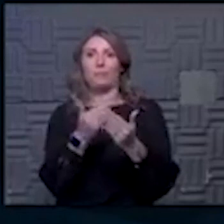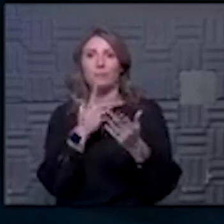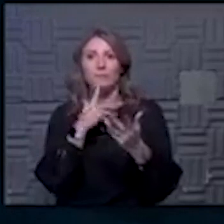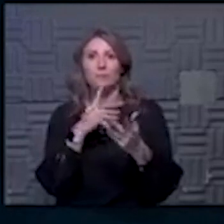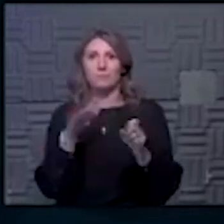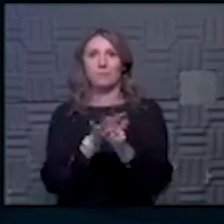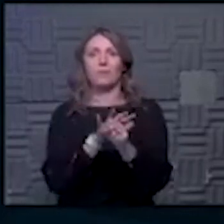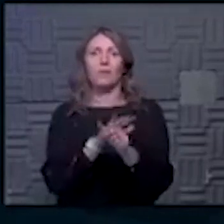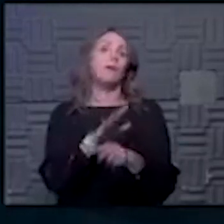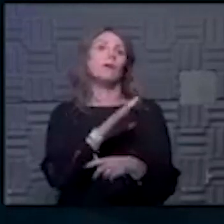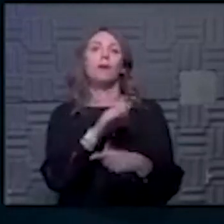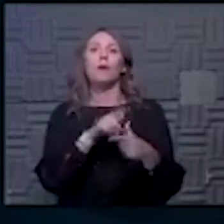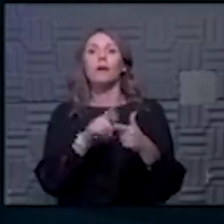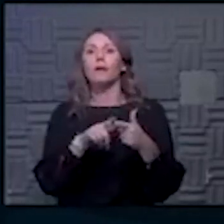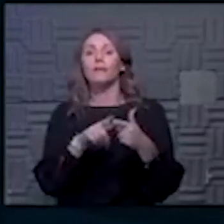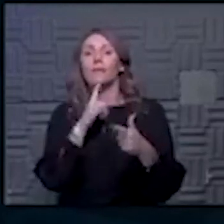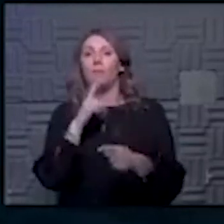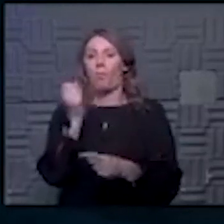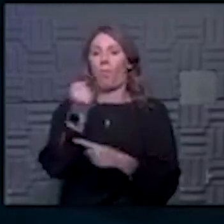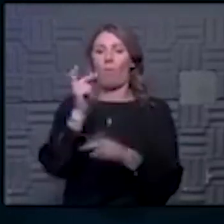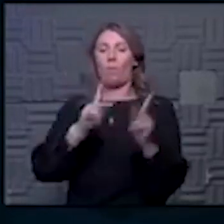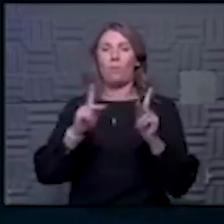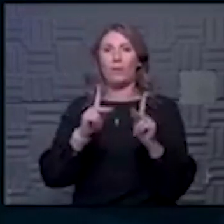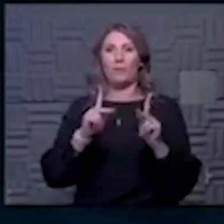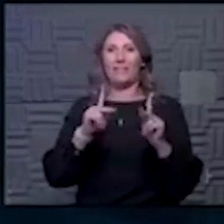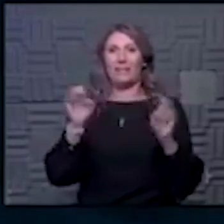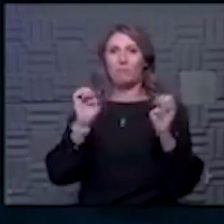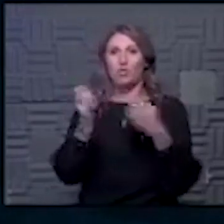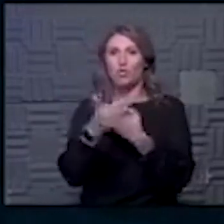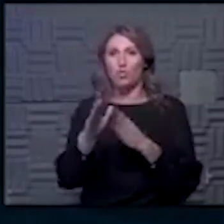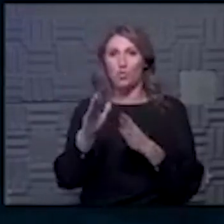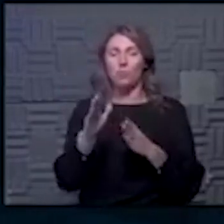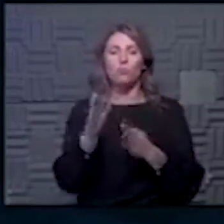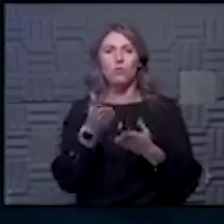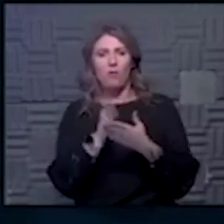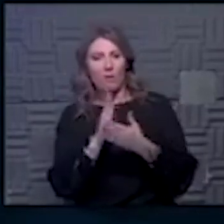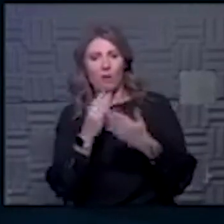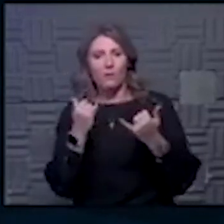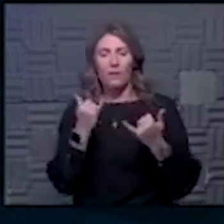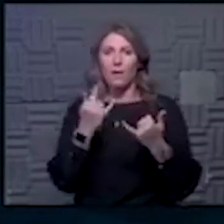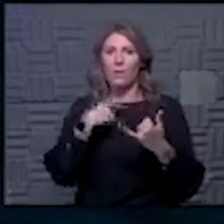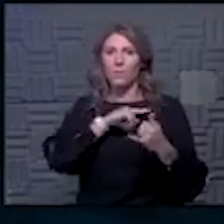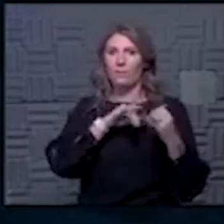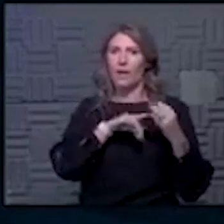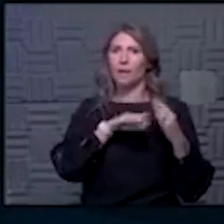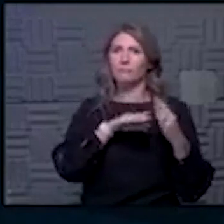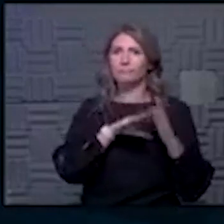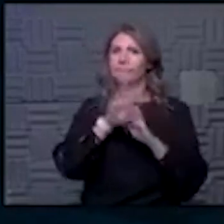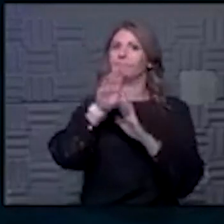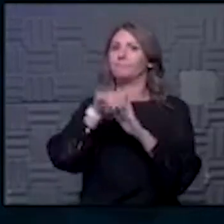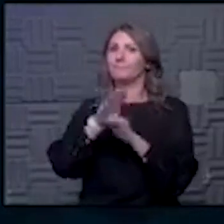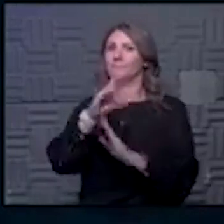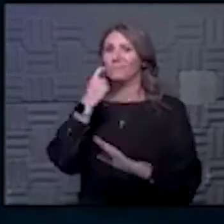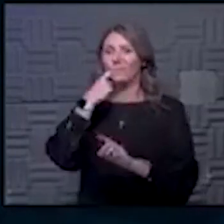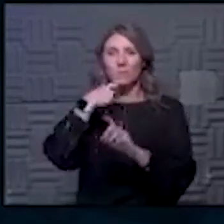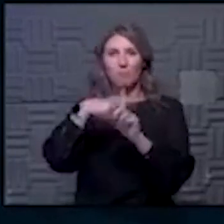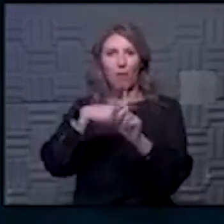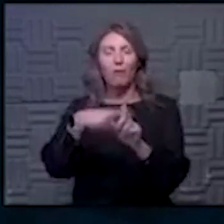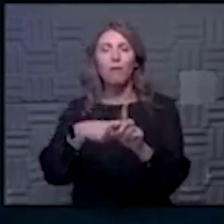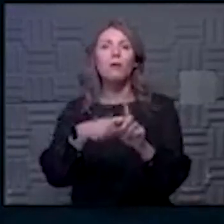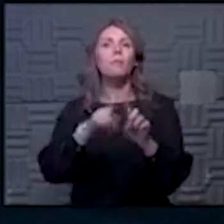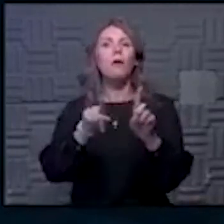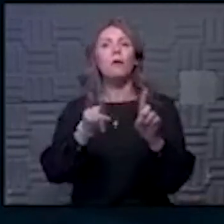capacity, and we may have to hold people in the ED. We're doing okay right now. We've had our ups and downs in the last month, but still able